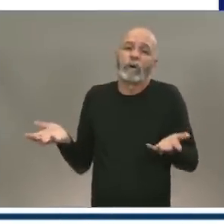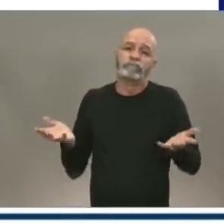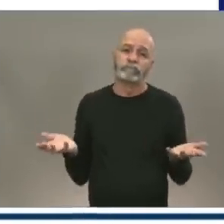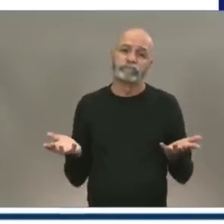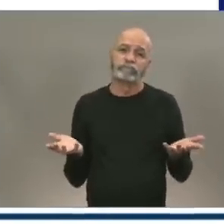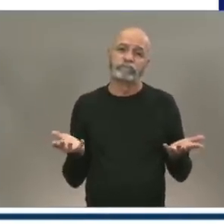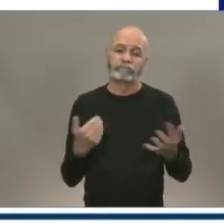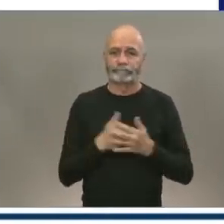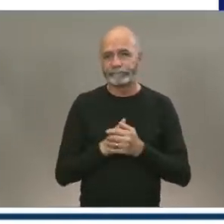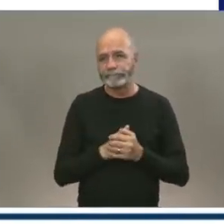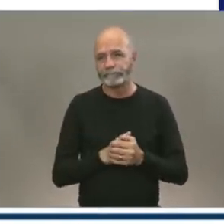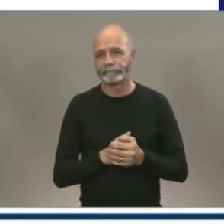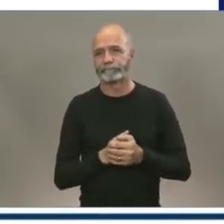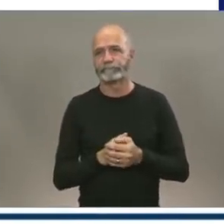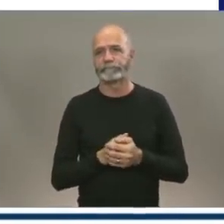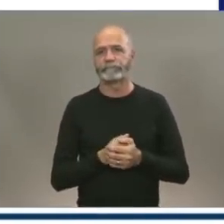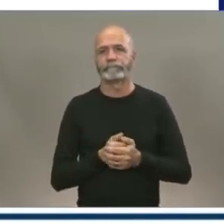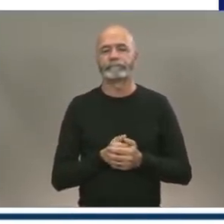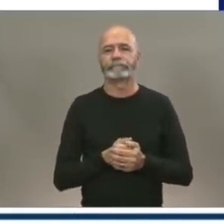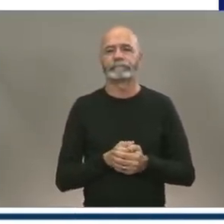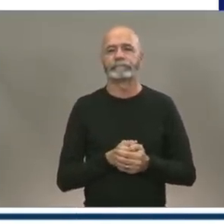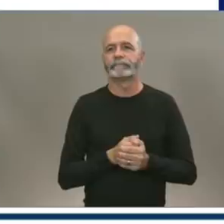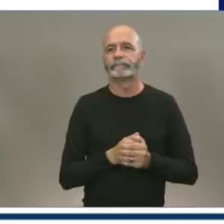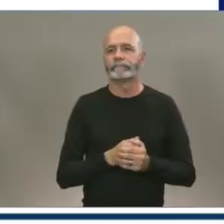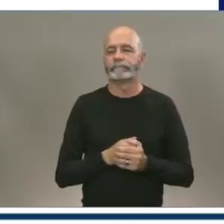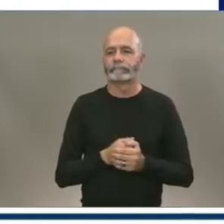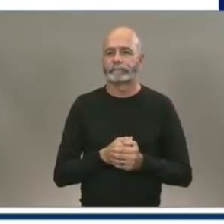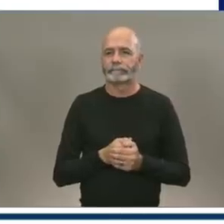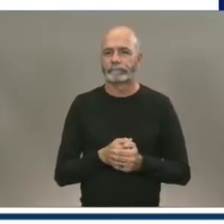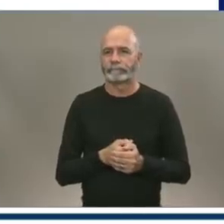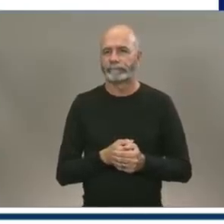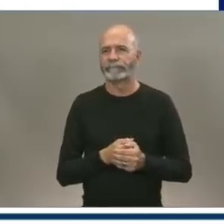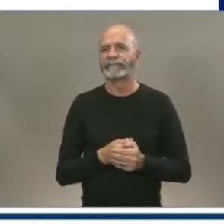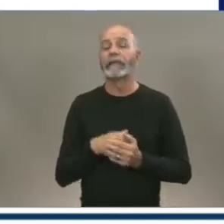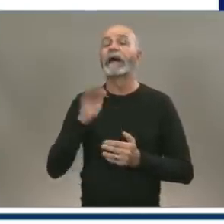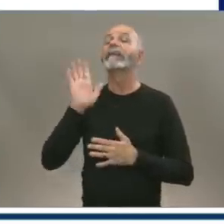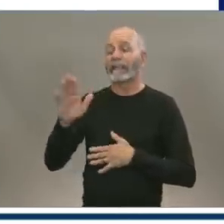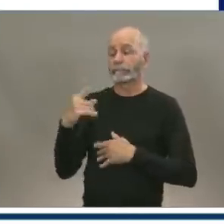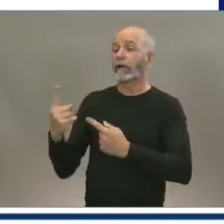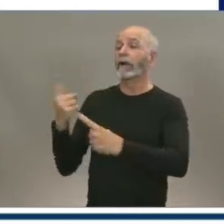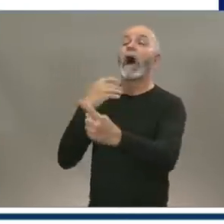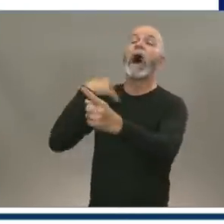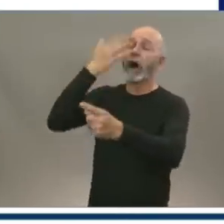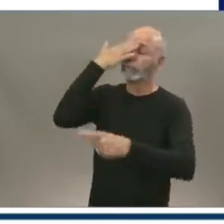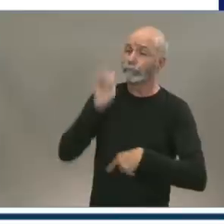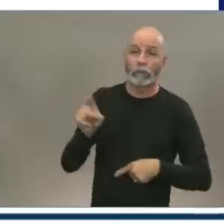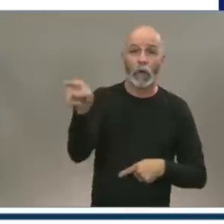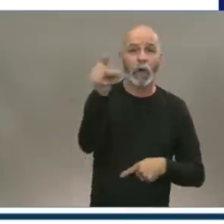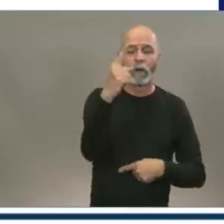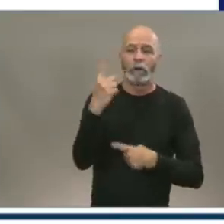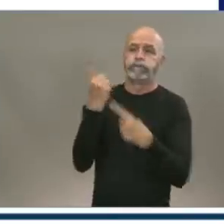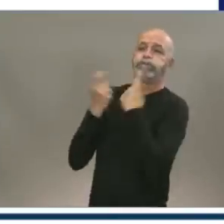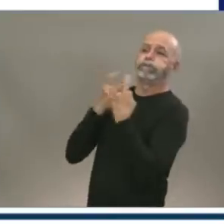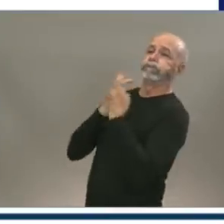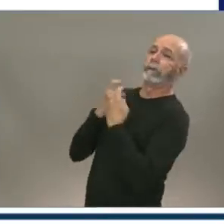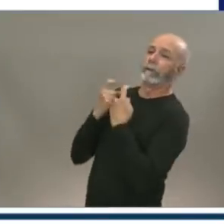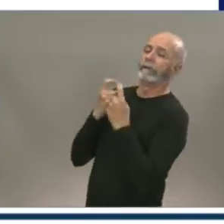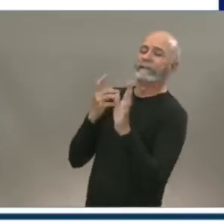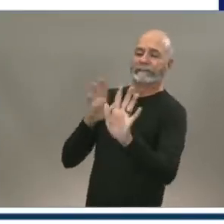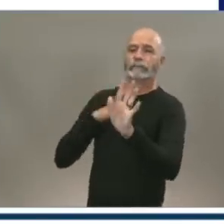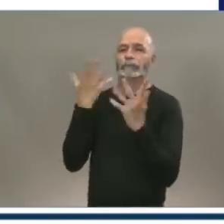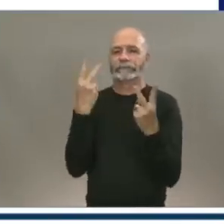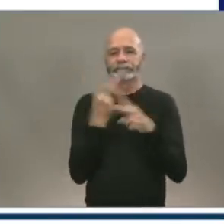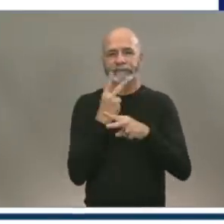look, I don't want to be dismissive of the questions. We'll look at how